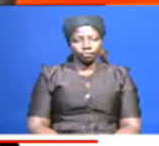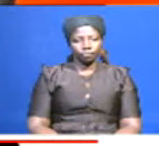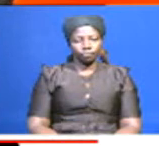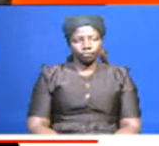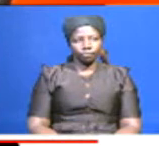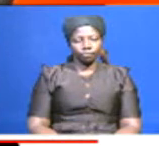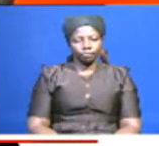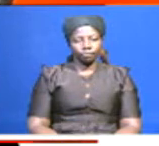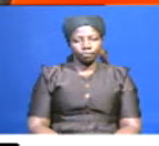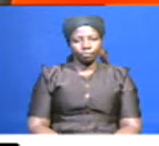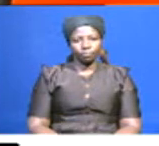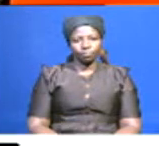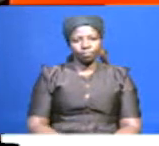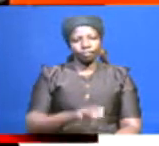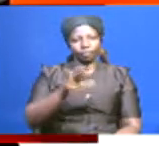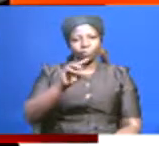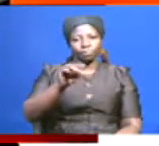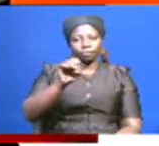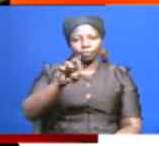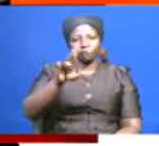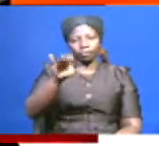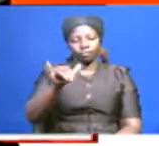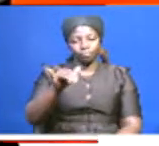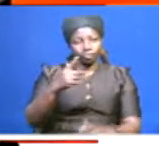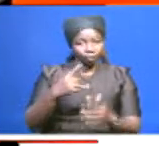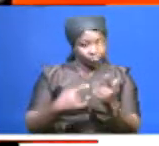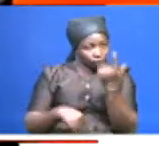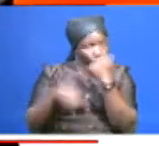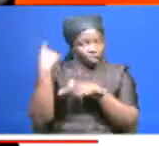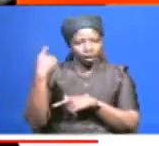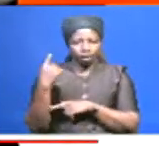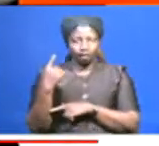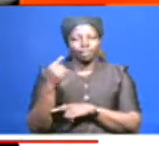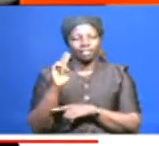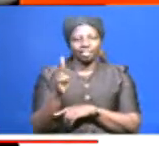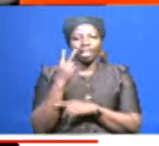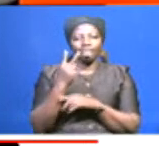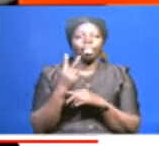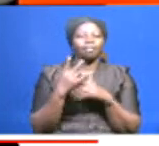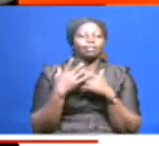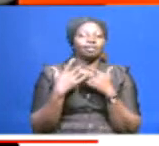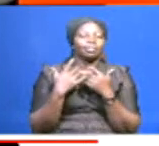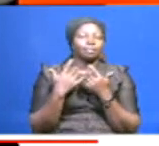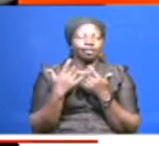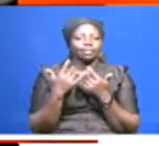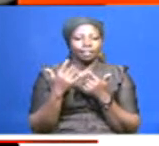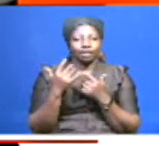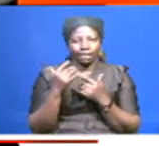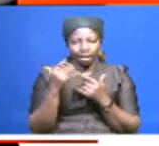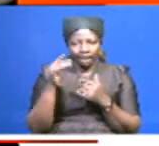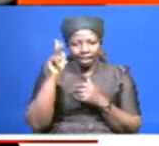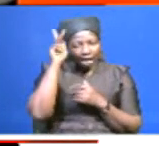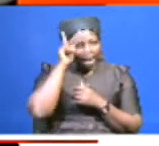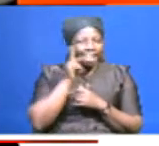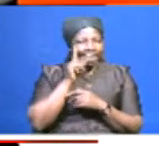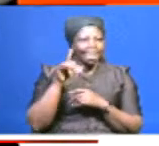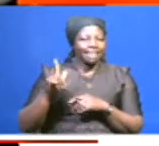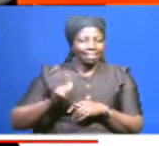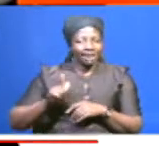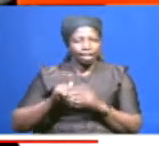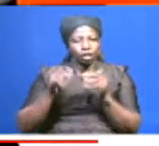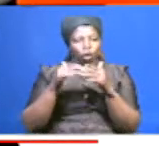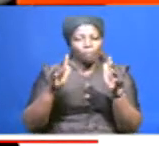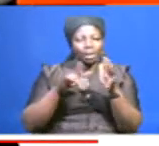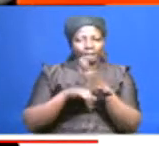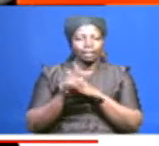Now, Masi Nyanchama emerged as the overall gross winner of the second edition of the Karen Ladies Open, held at the Karen Golf and Country Club.